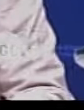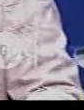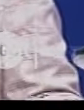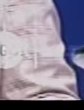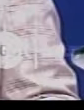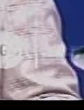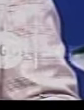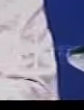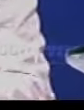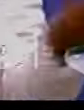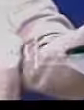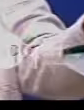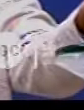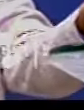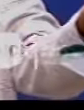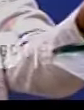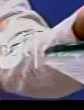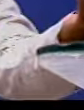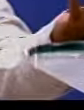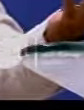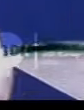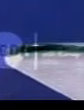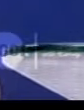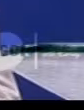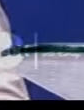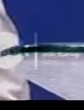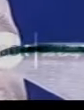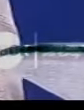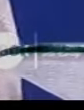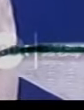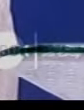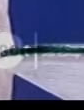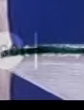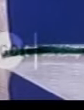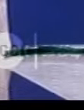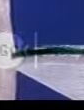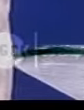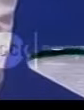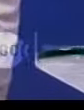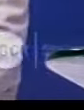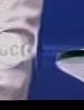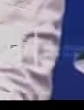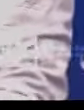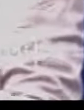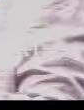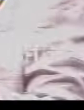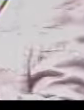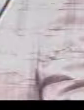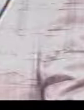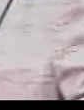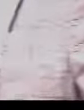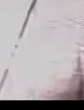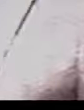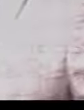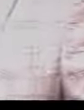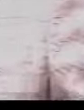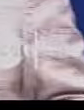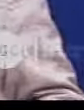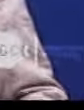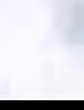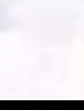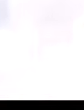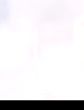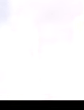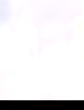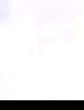fire burning inside you that now God is making you a fulfillment of the promise he had given to